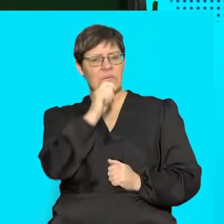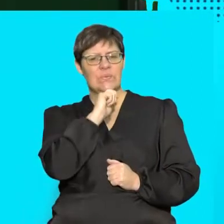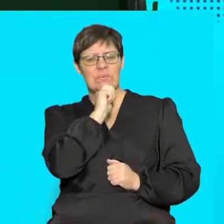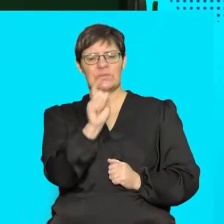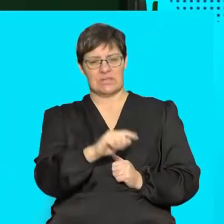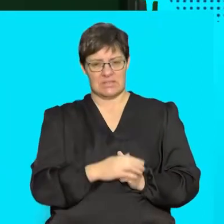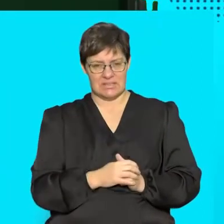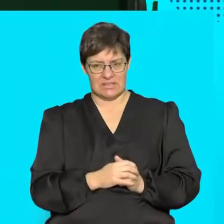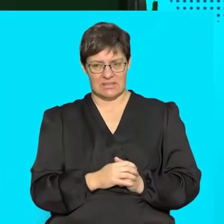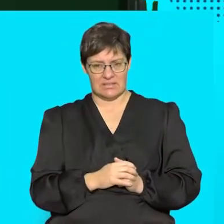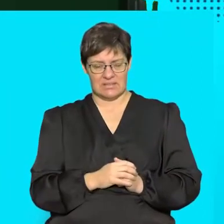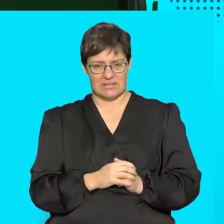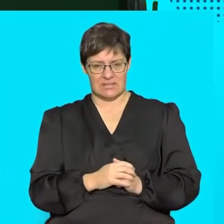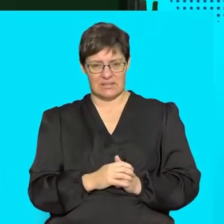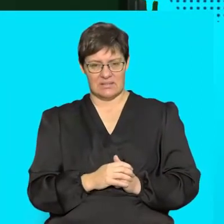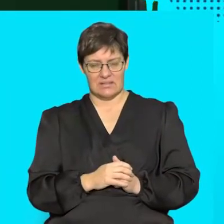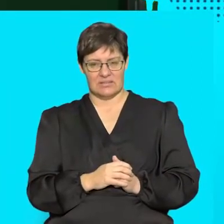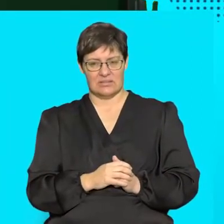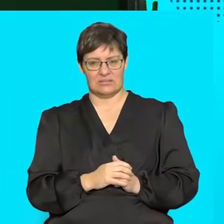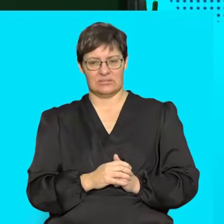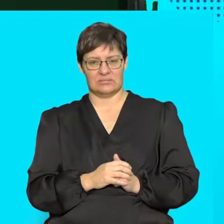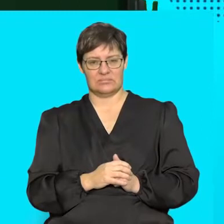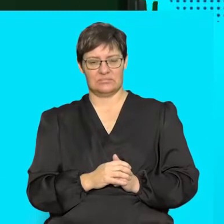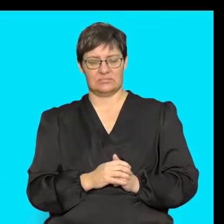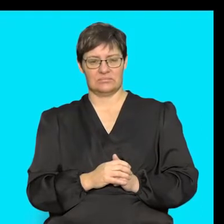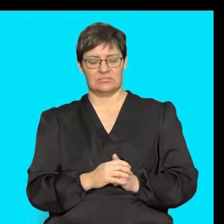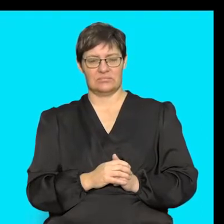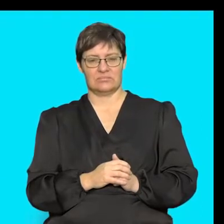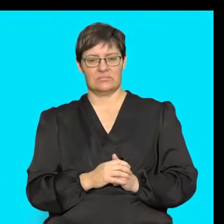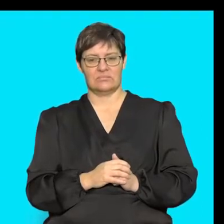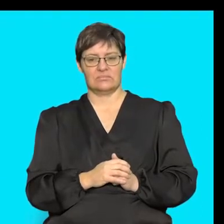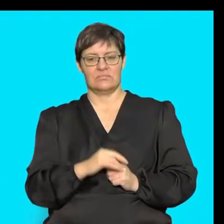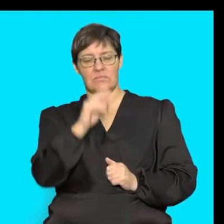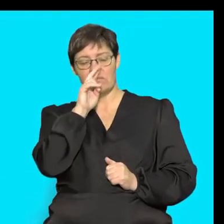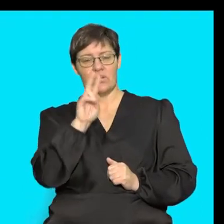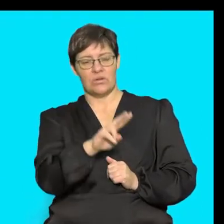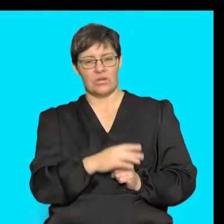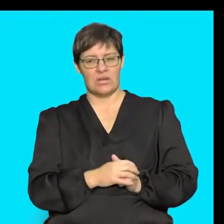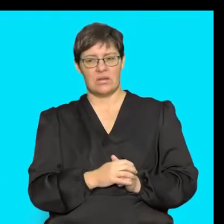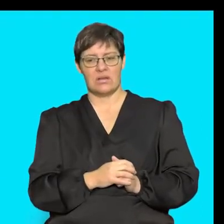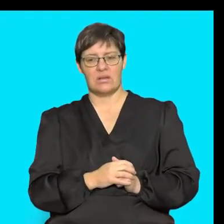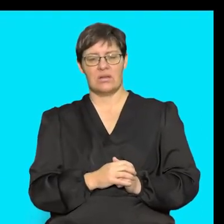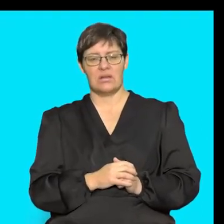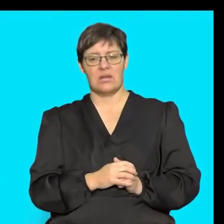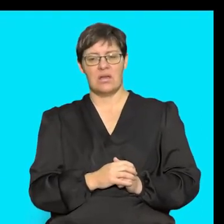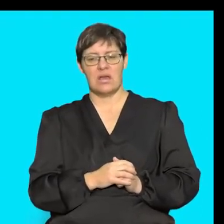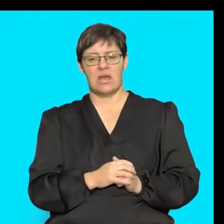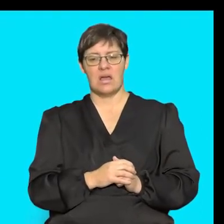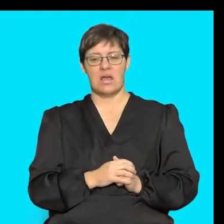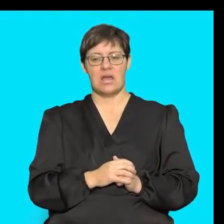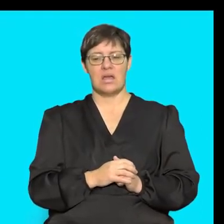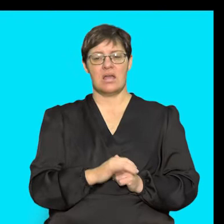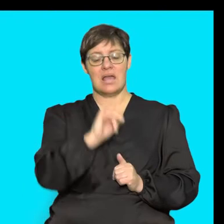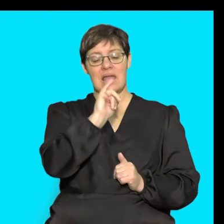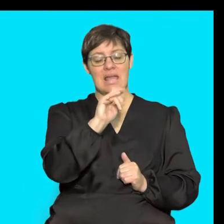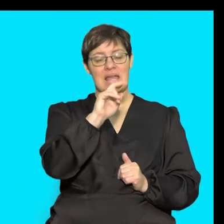what do we use to argue that, okay? So we'll look at interpolation and